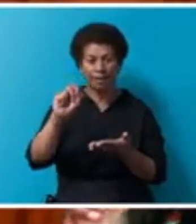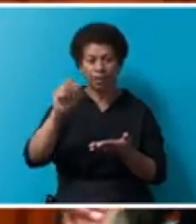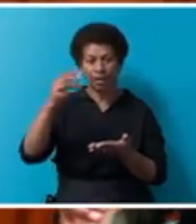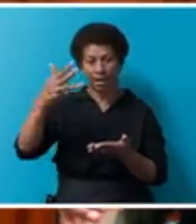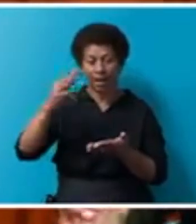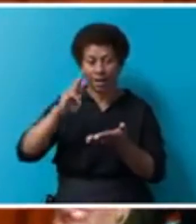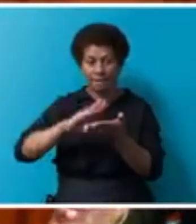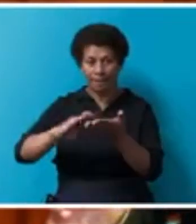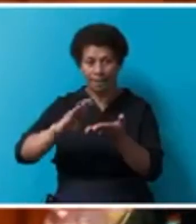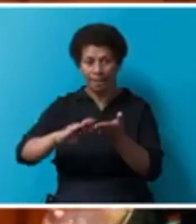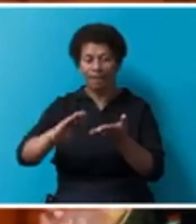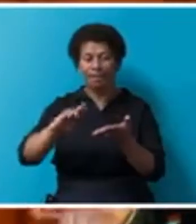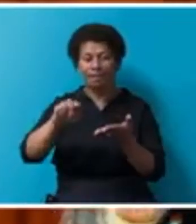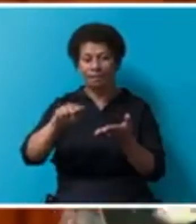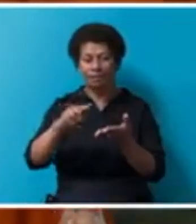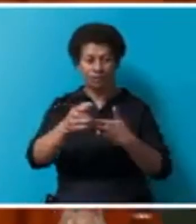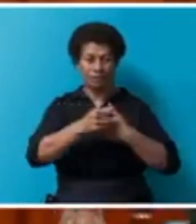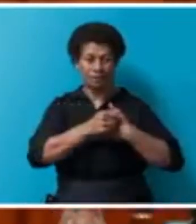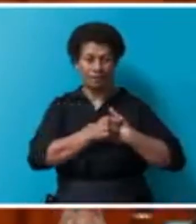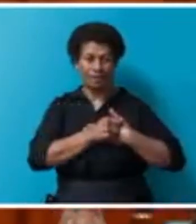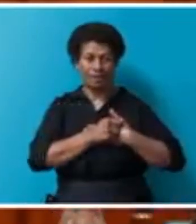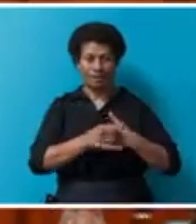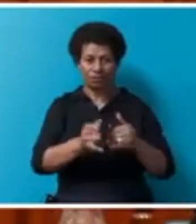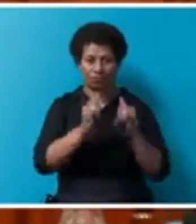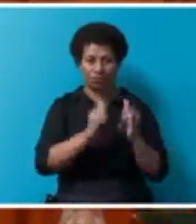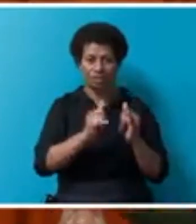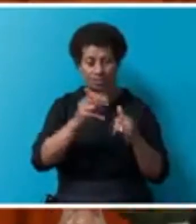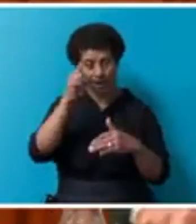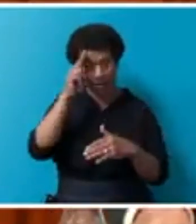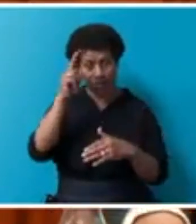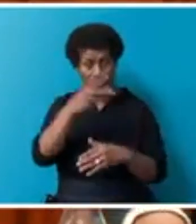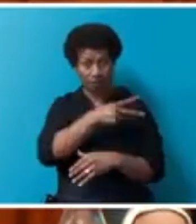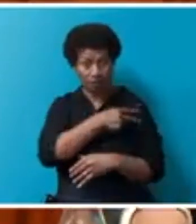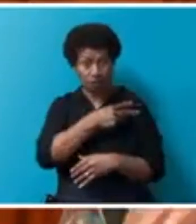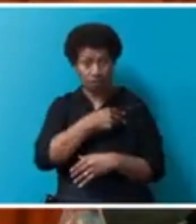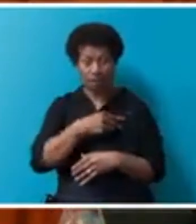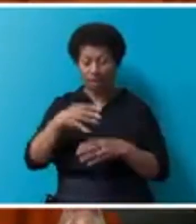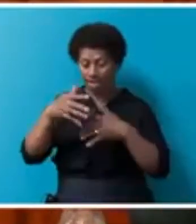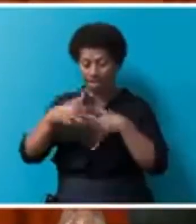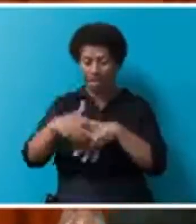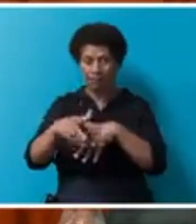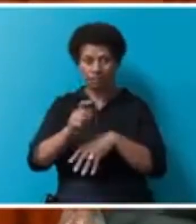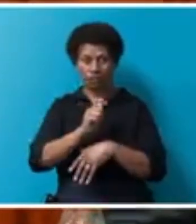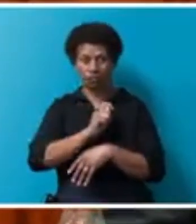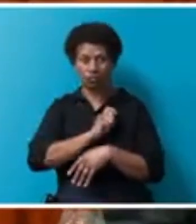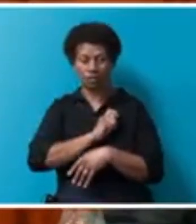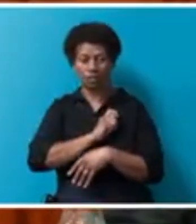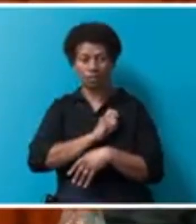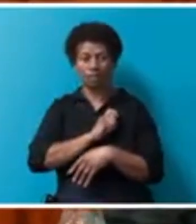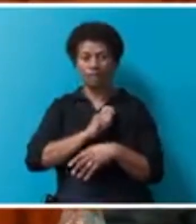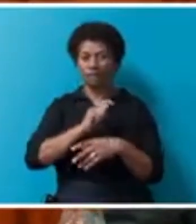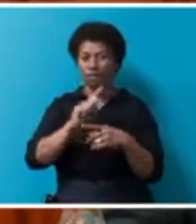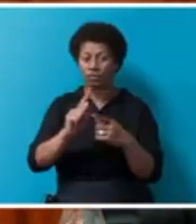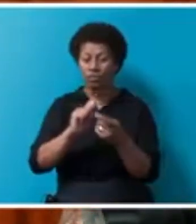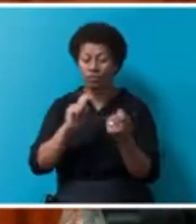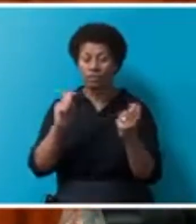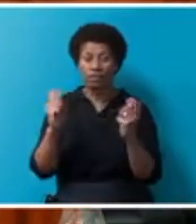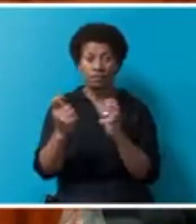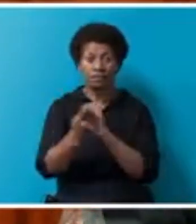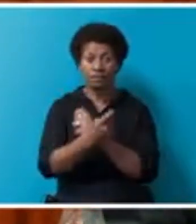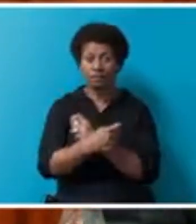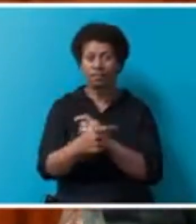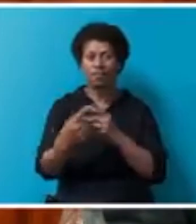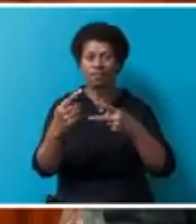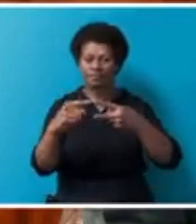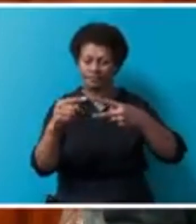role in safeguarding justice, national security, and public trust. This investment supports transformative actions across key